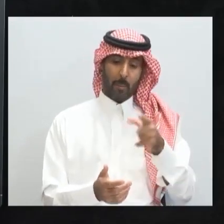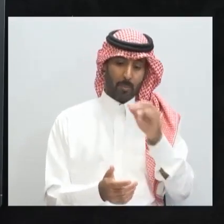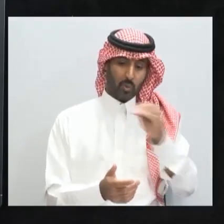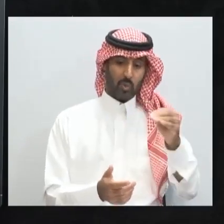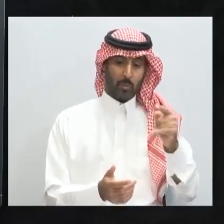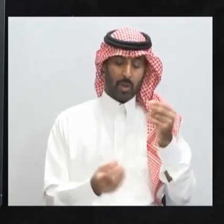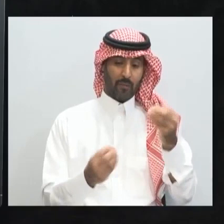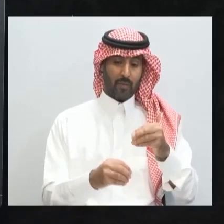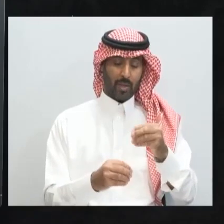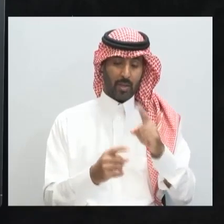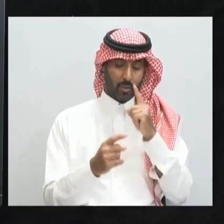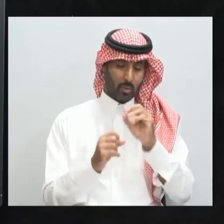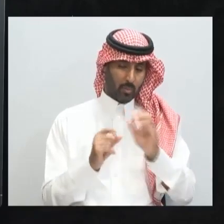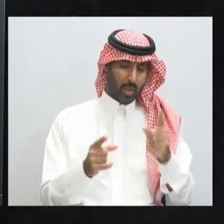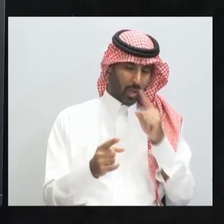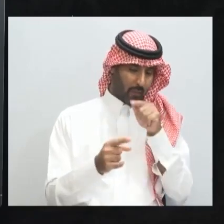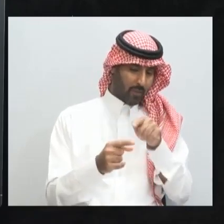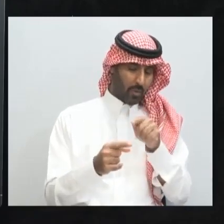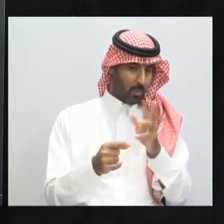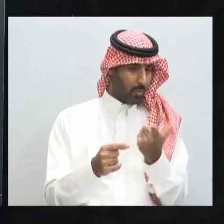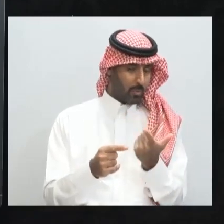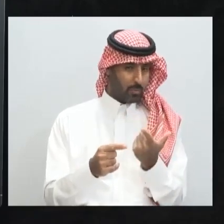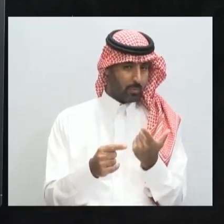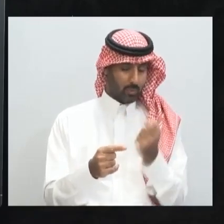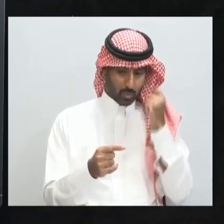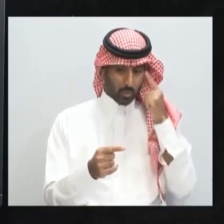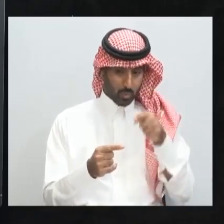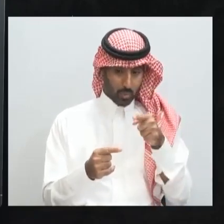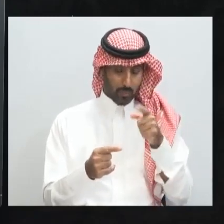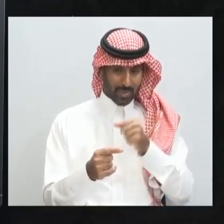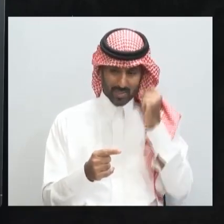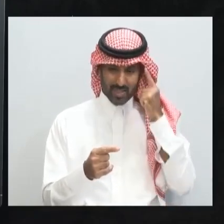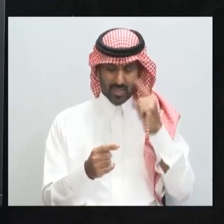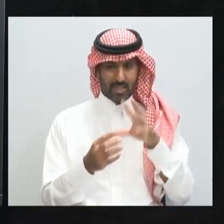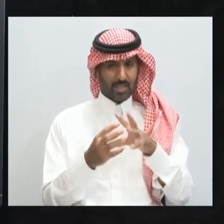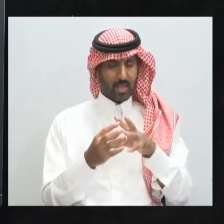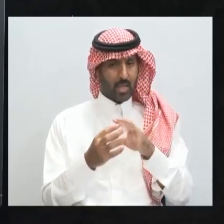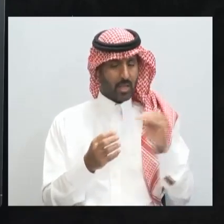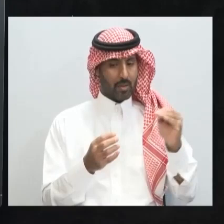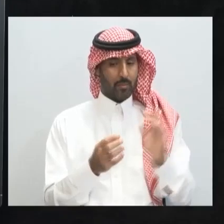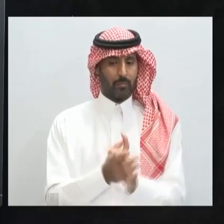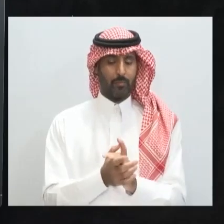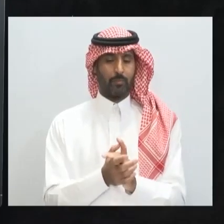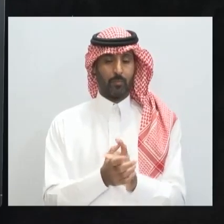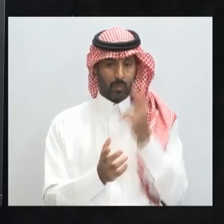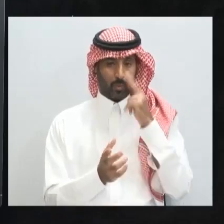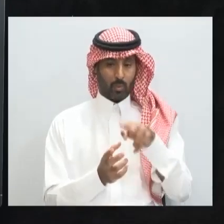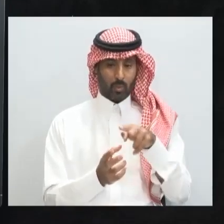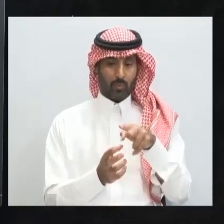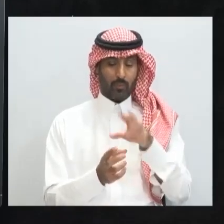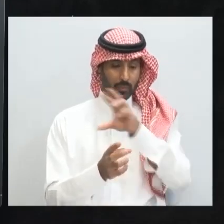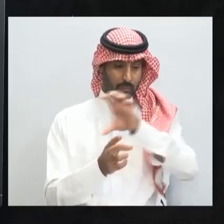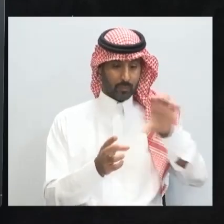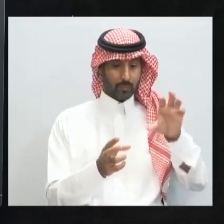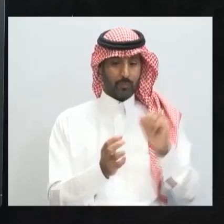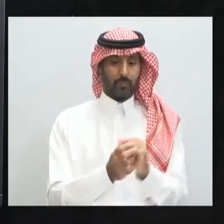sentences, they do have hints that help you. Now you know that you must understand the sentences and look for the structure